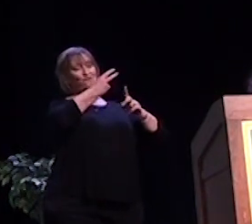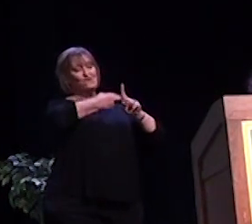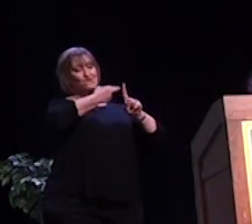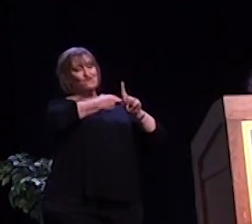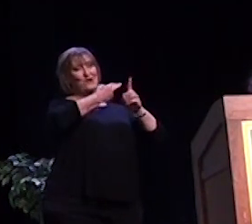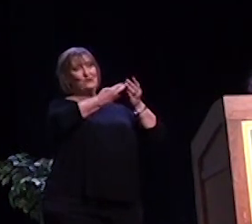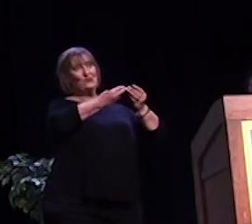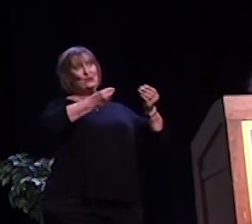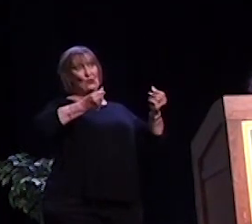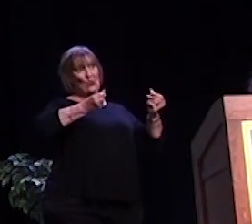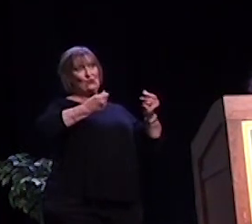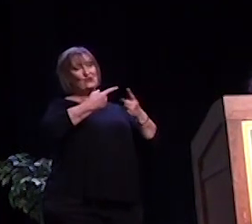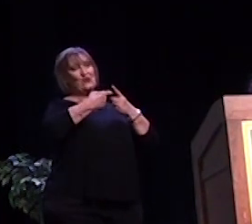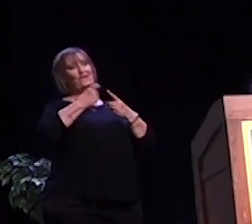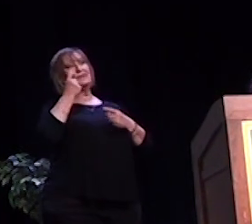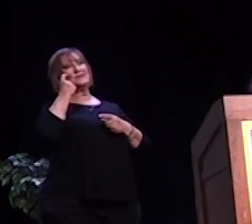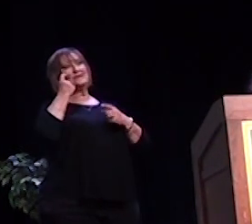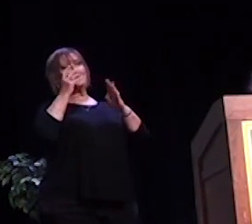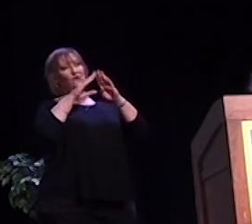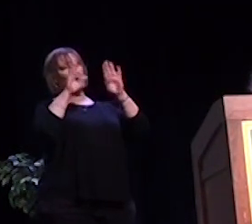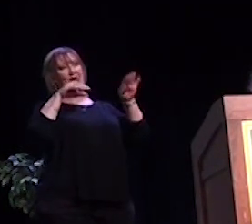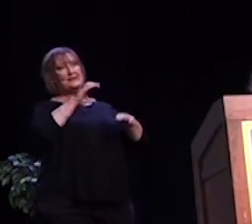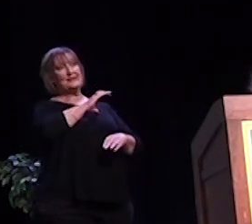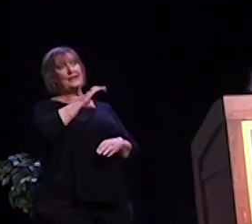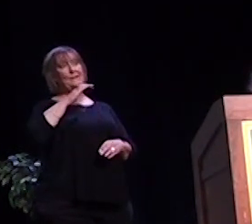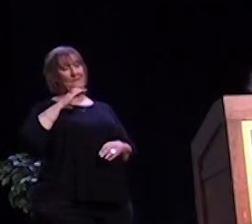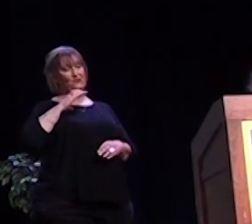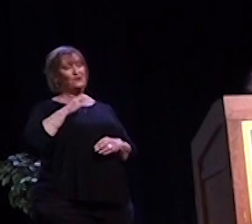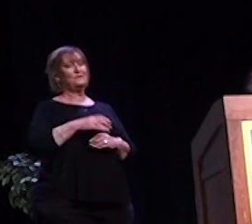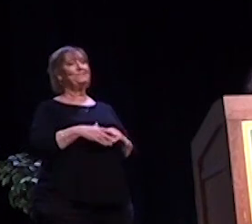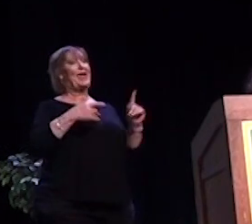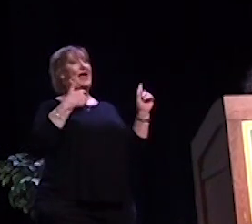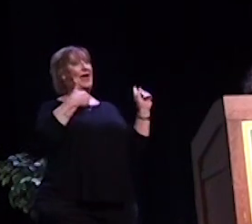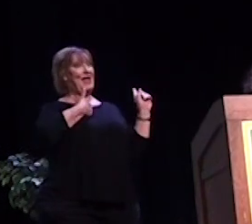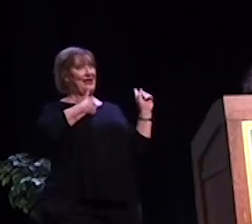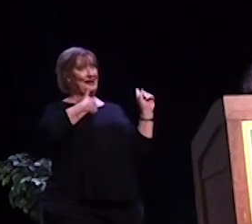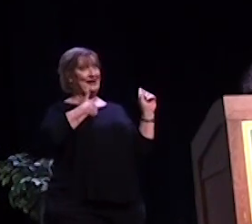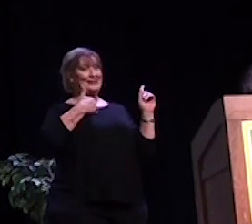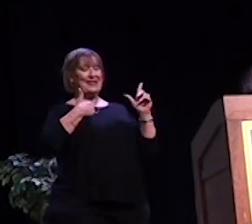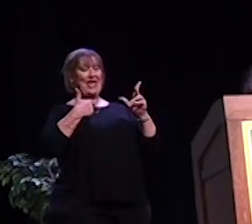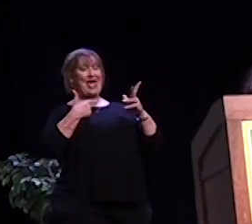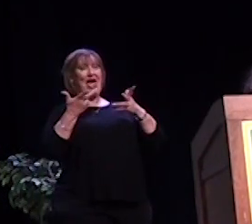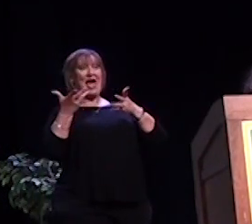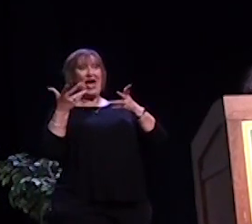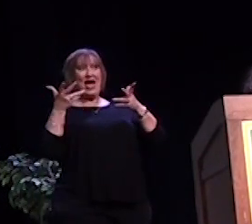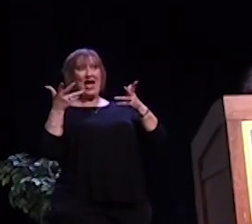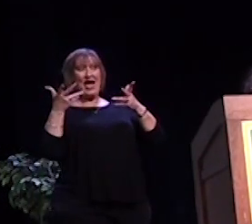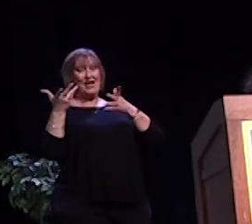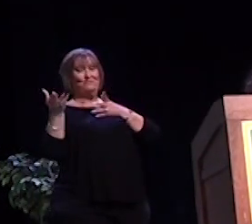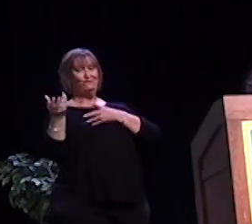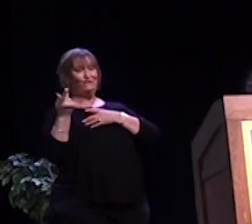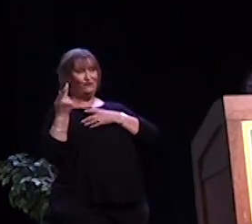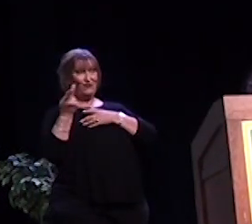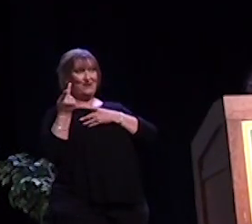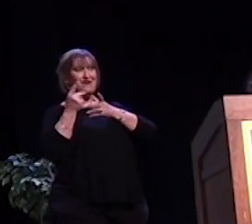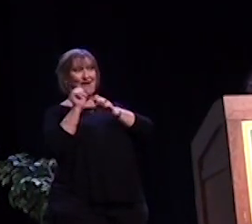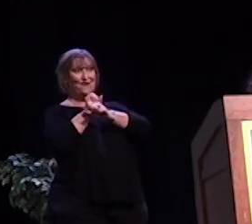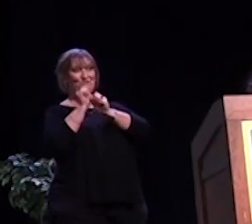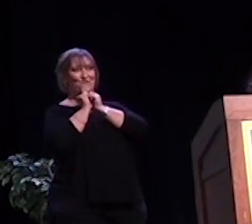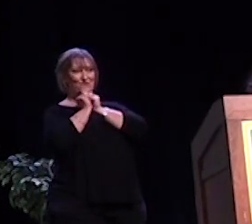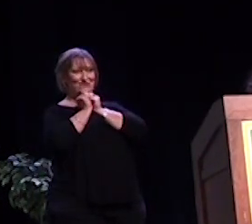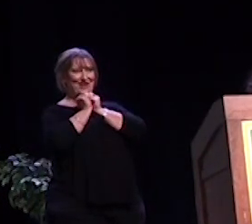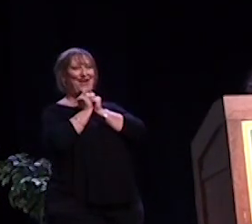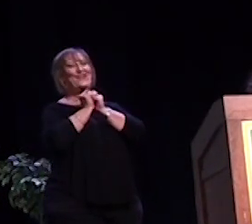Antonio Housing Commission. I had the privilege of working with her on the Public Engagement and Outreach Subcommittee of the Housing